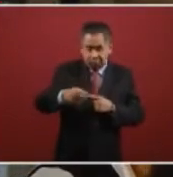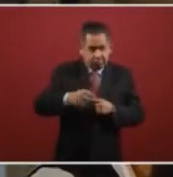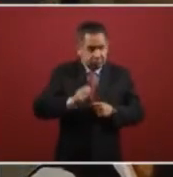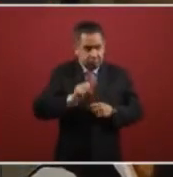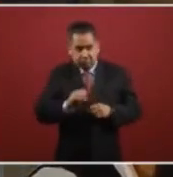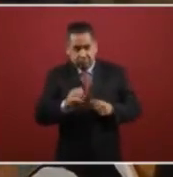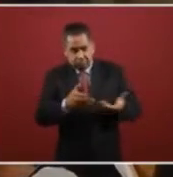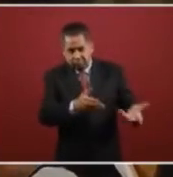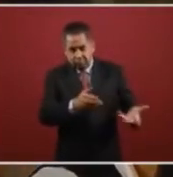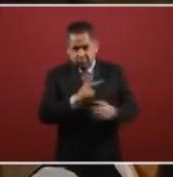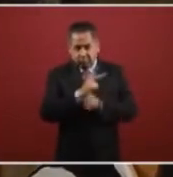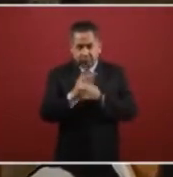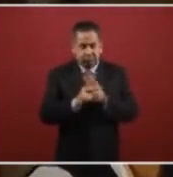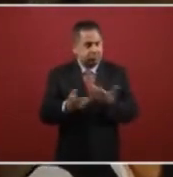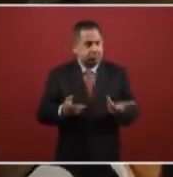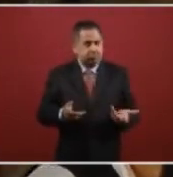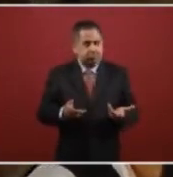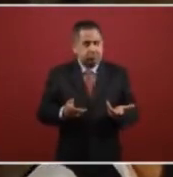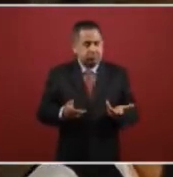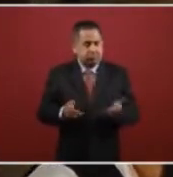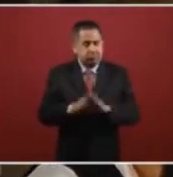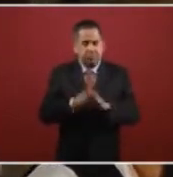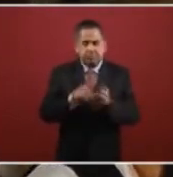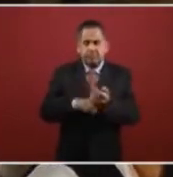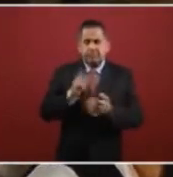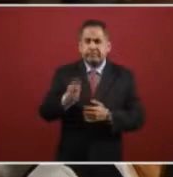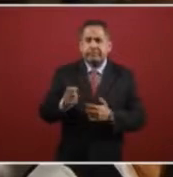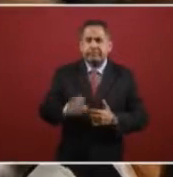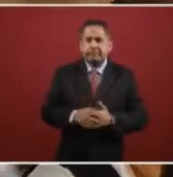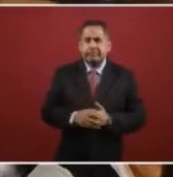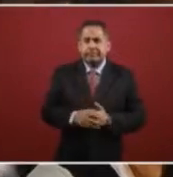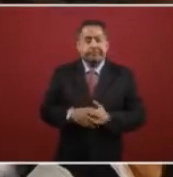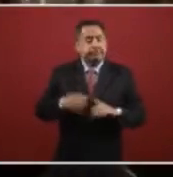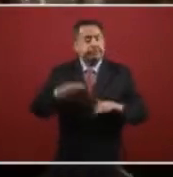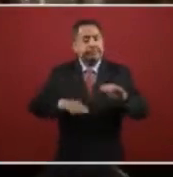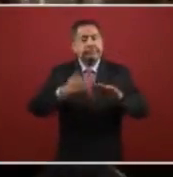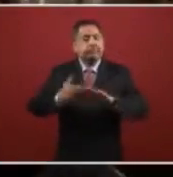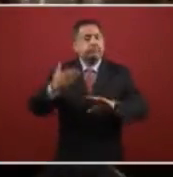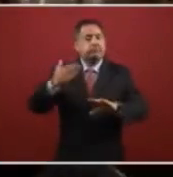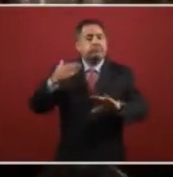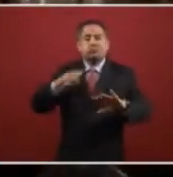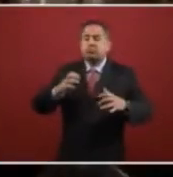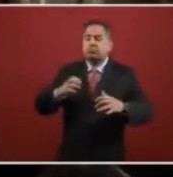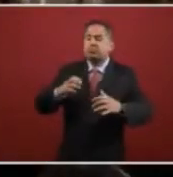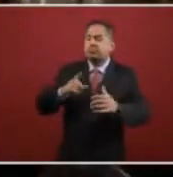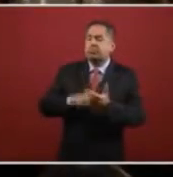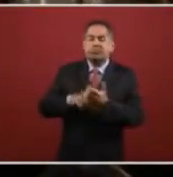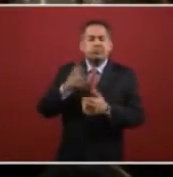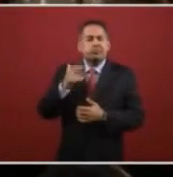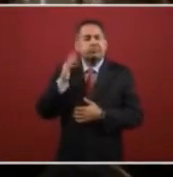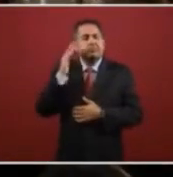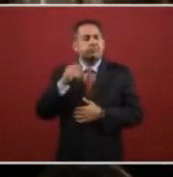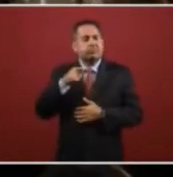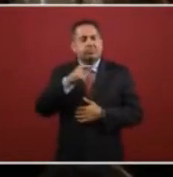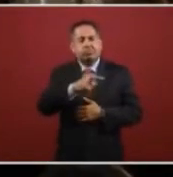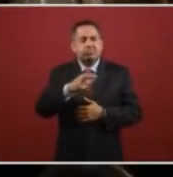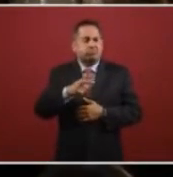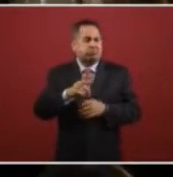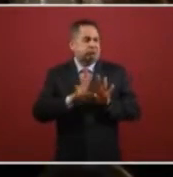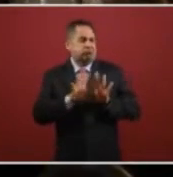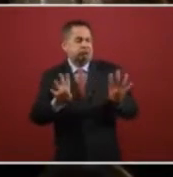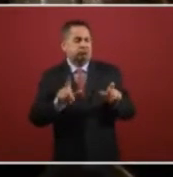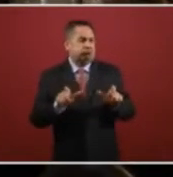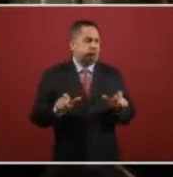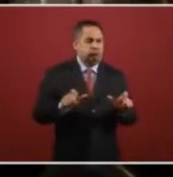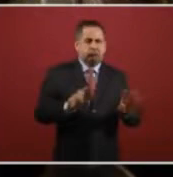seeing constantly in the capital? And also in other locations,